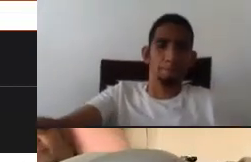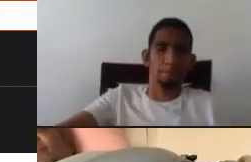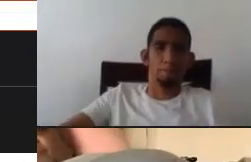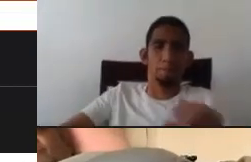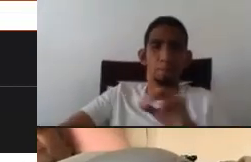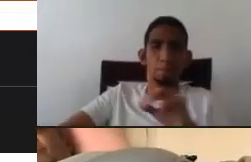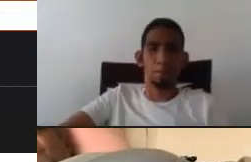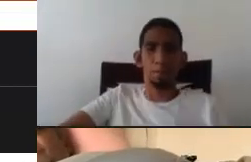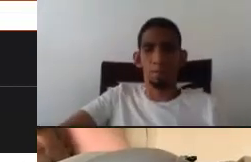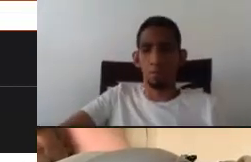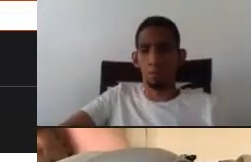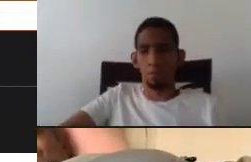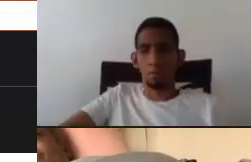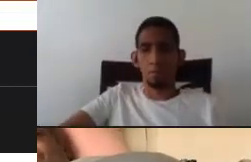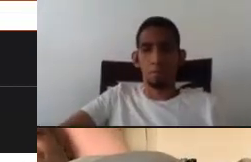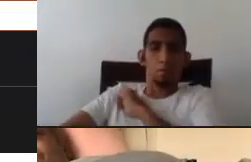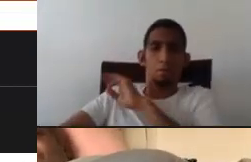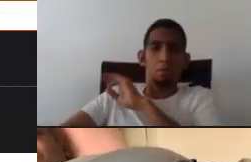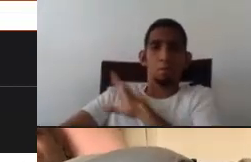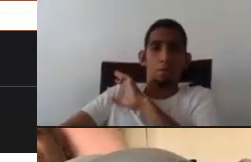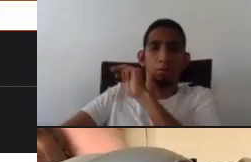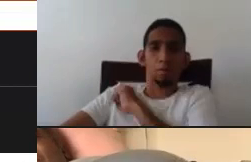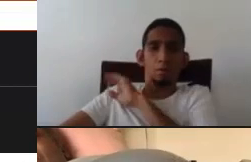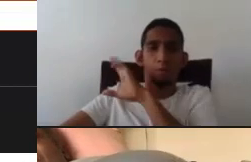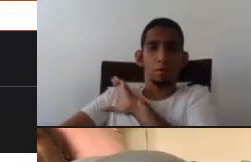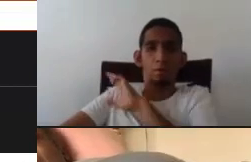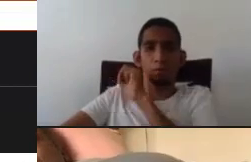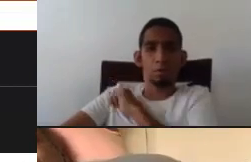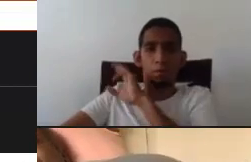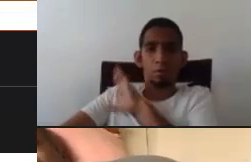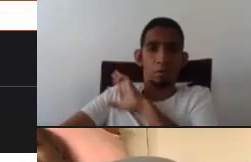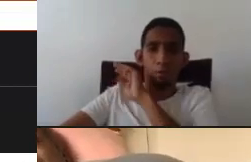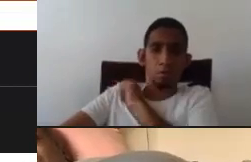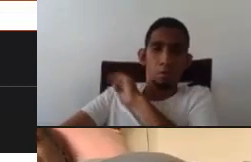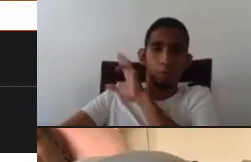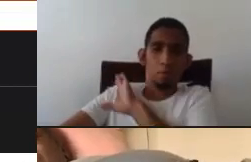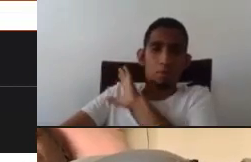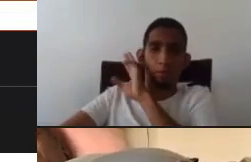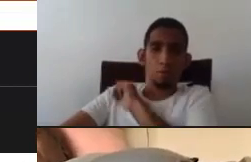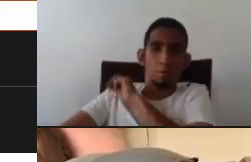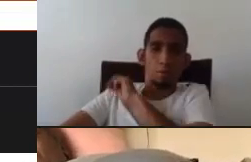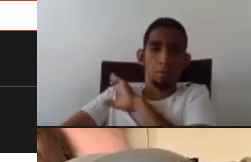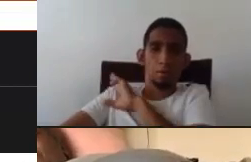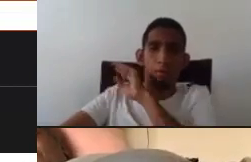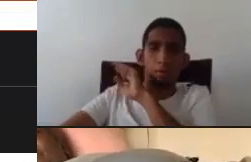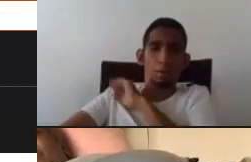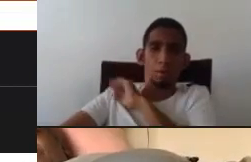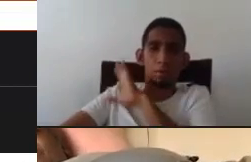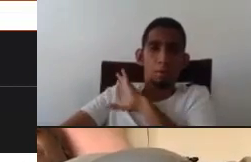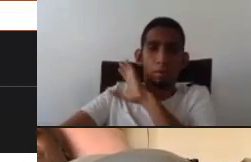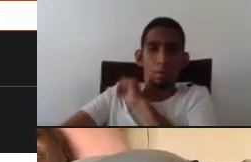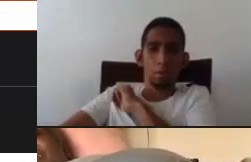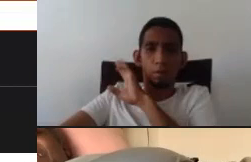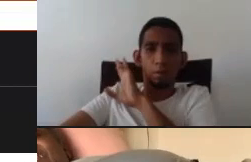themselves. But they also want to be smart and have it grow over time. And they also want to make sure that it continues to protect the privacy